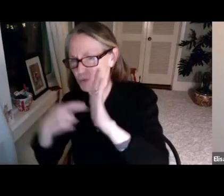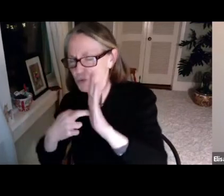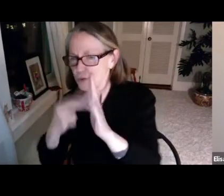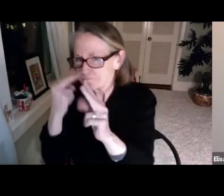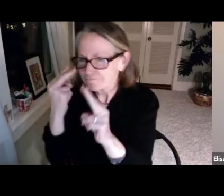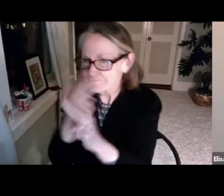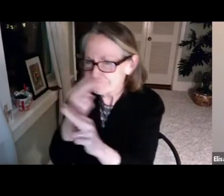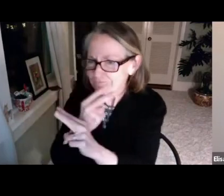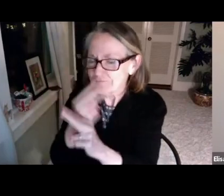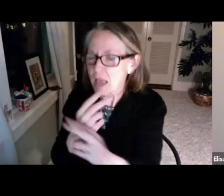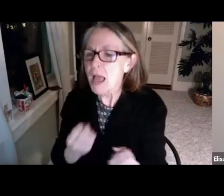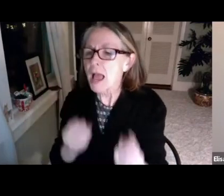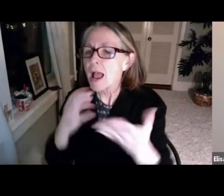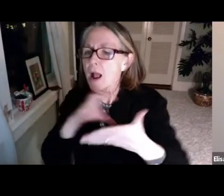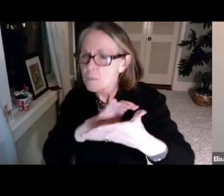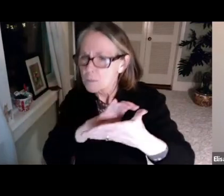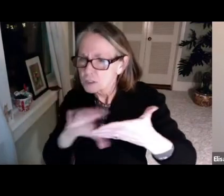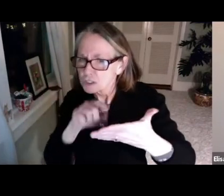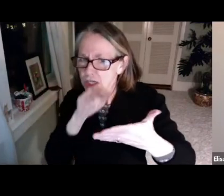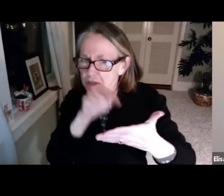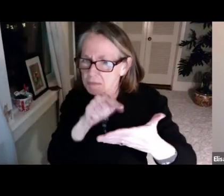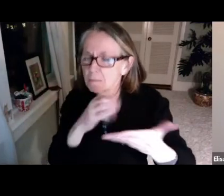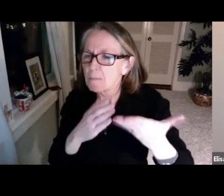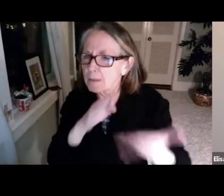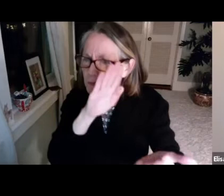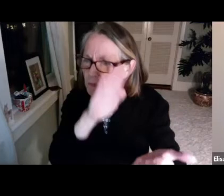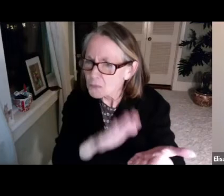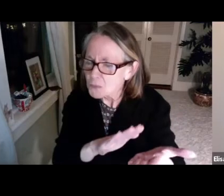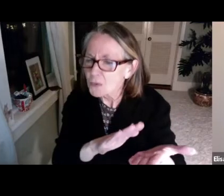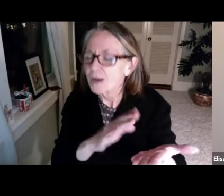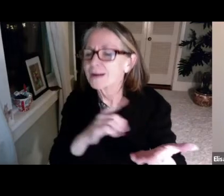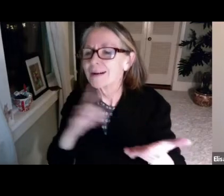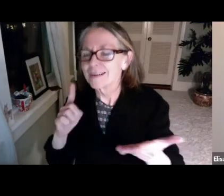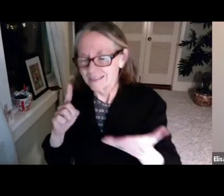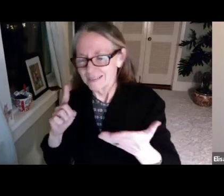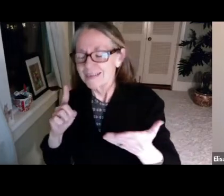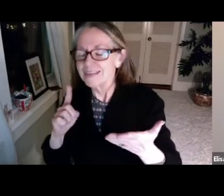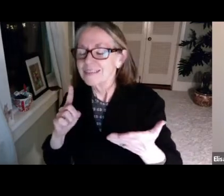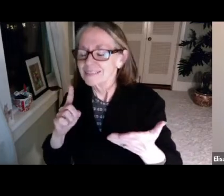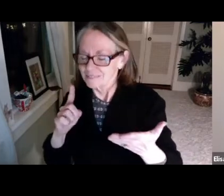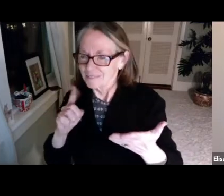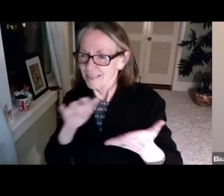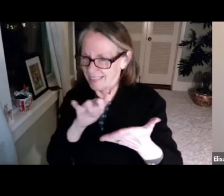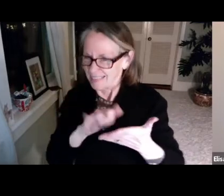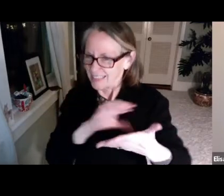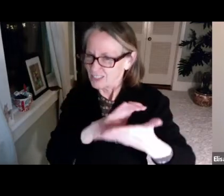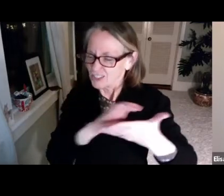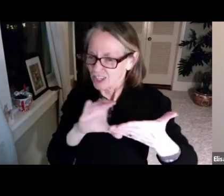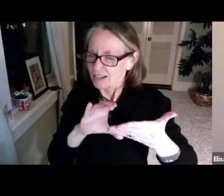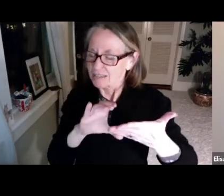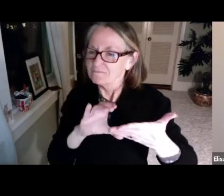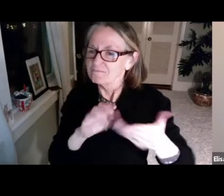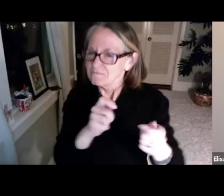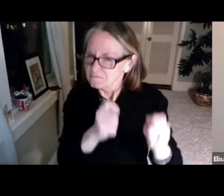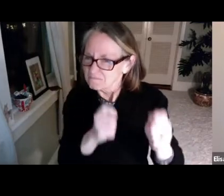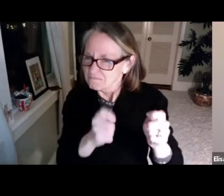check. And when they do that, they can adjust your the size of your check based